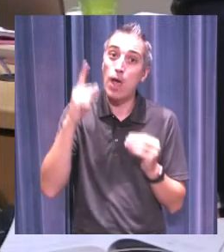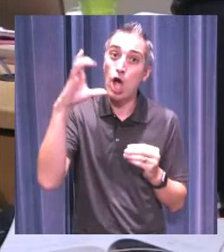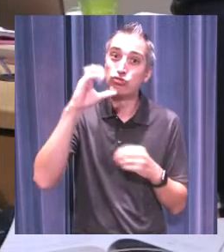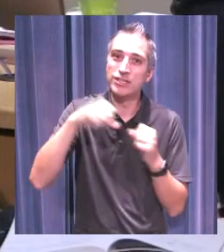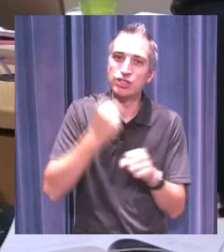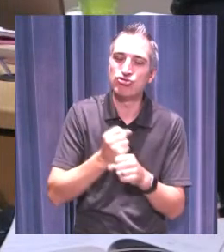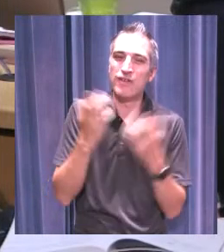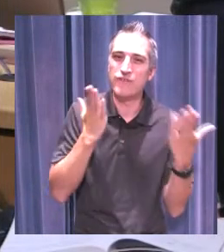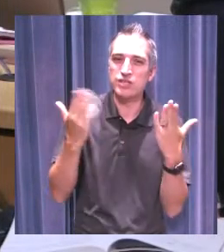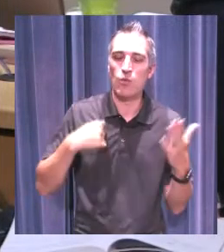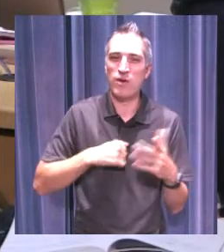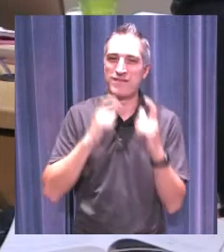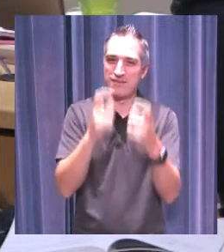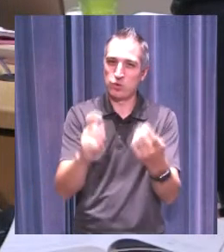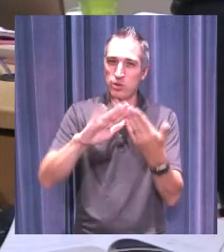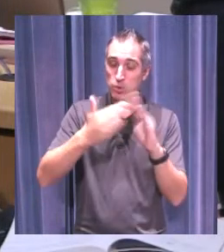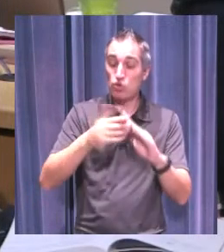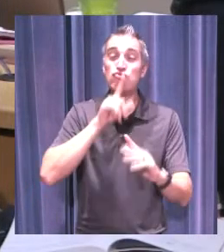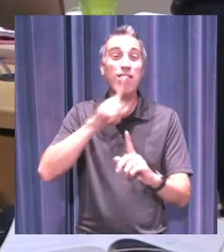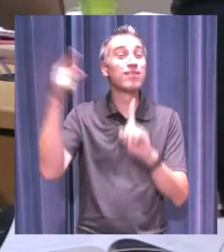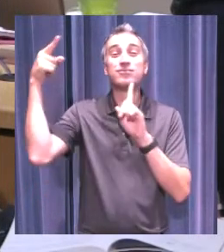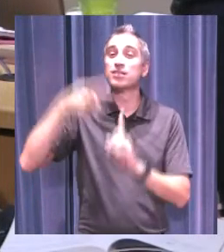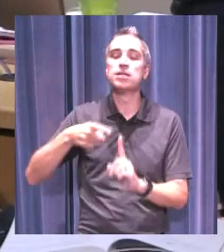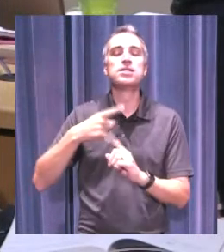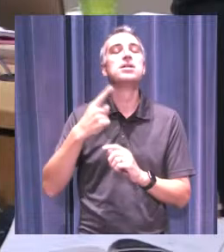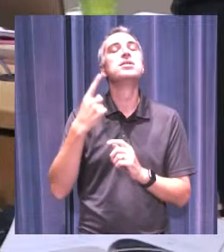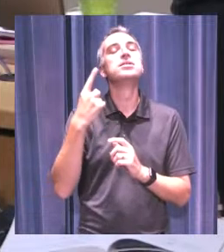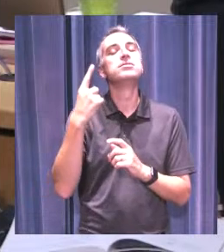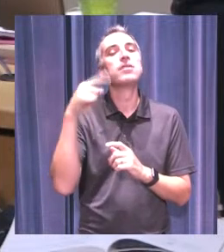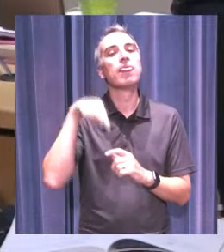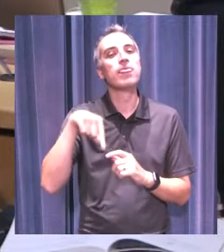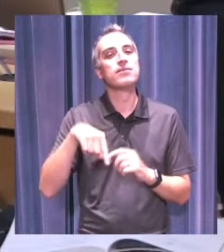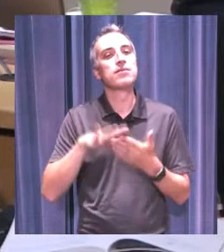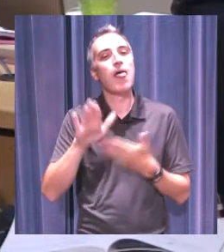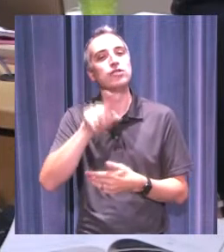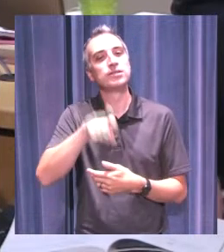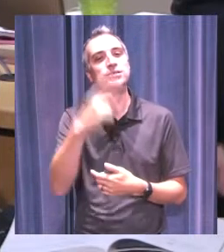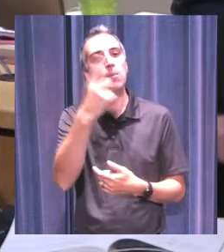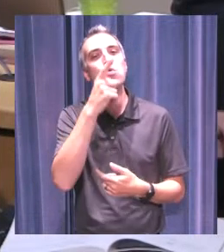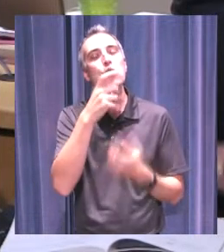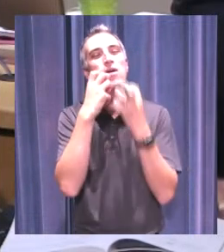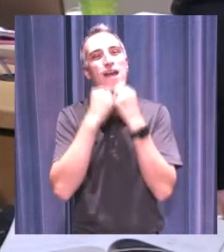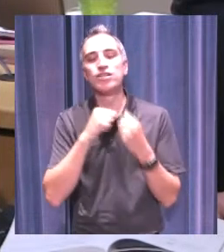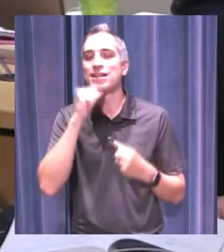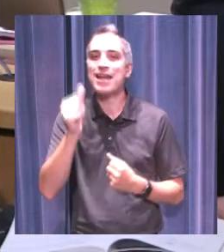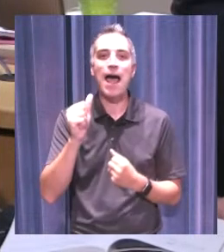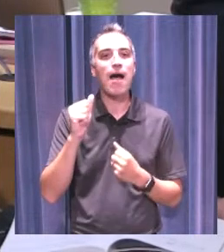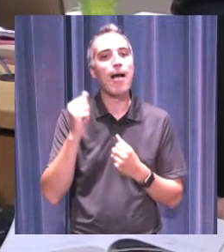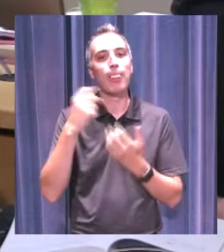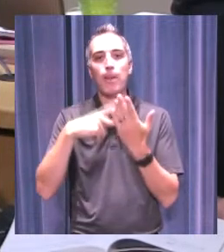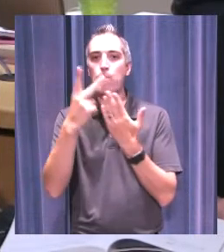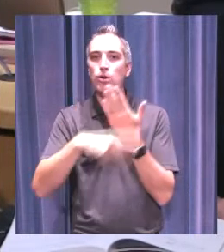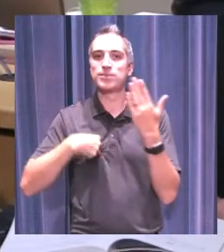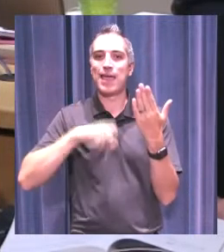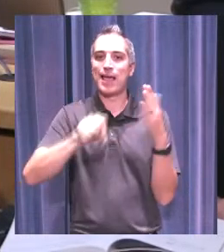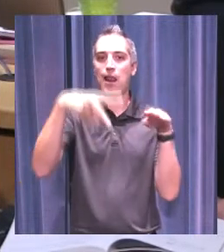community. In short, this college needs someone that cares about it, not the programs they can cut in favor of saving a